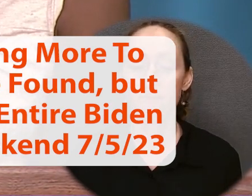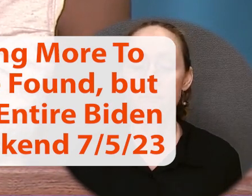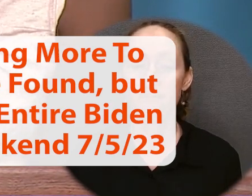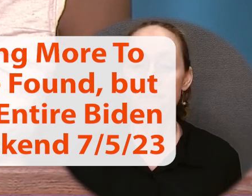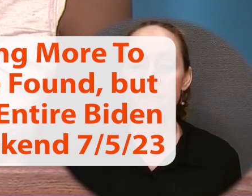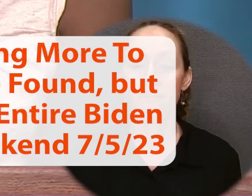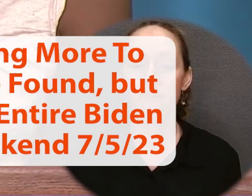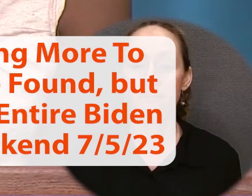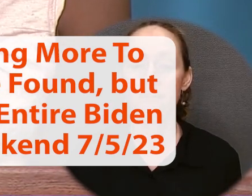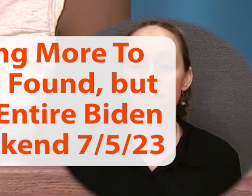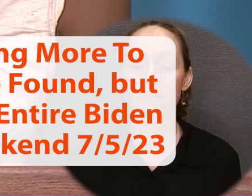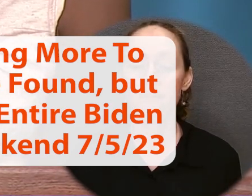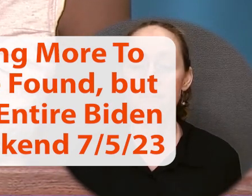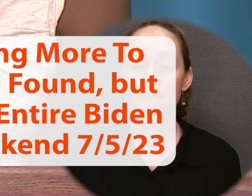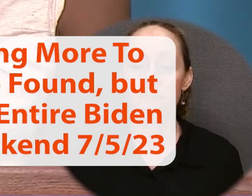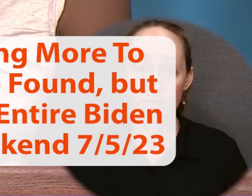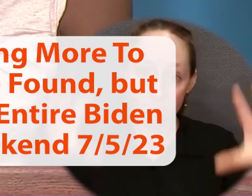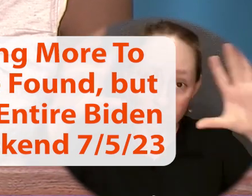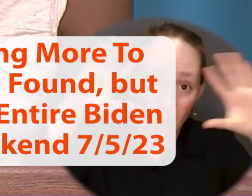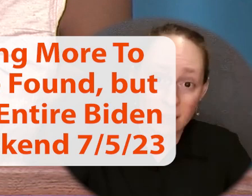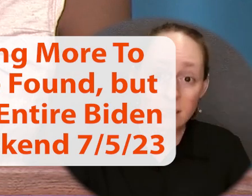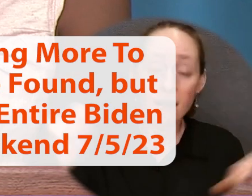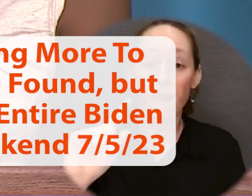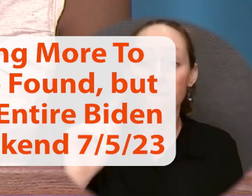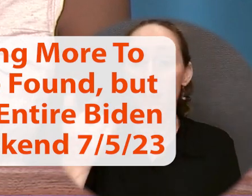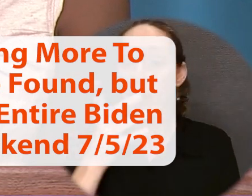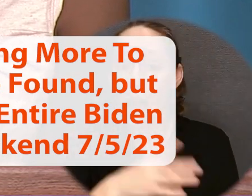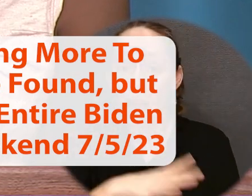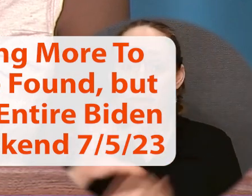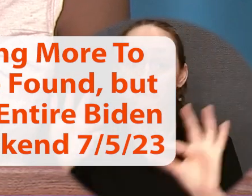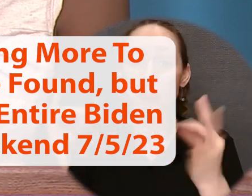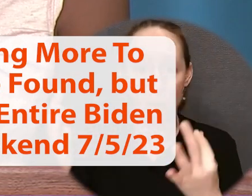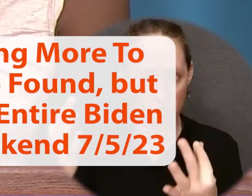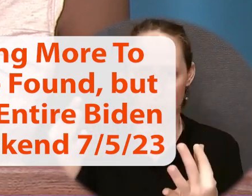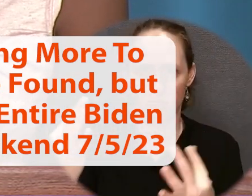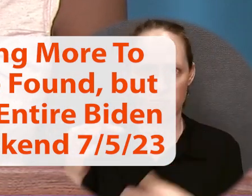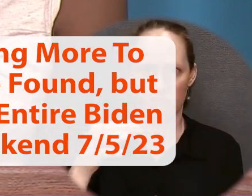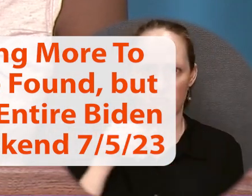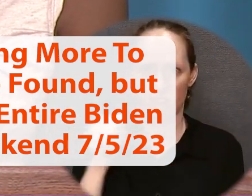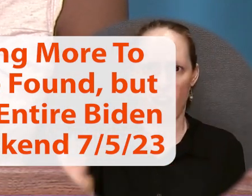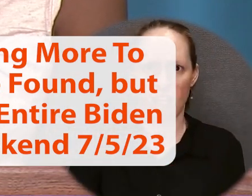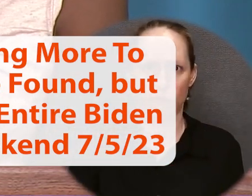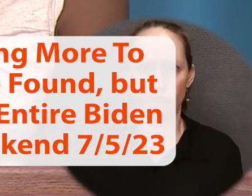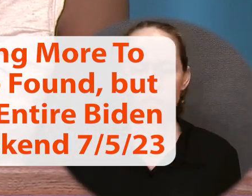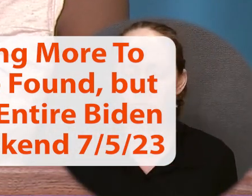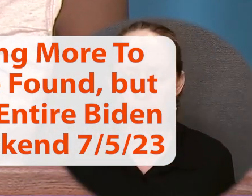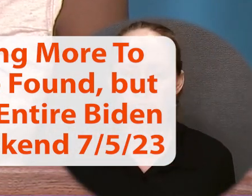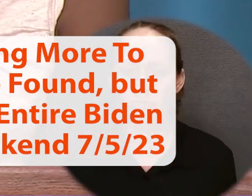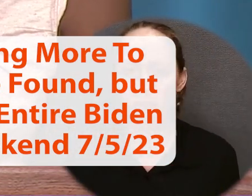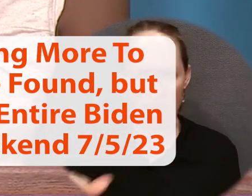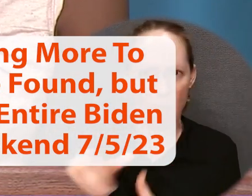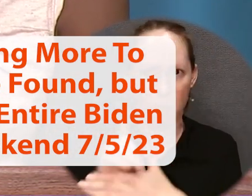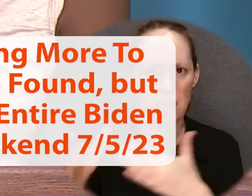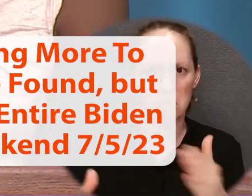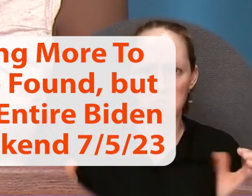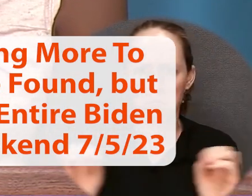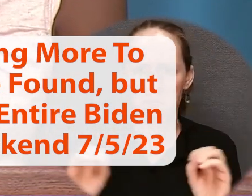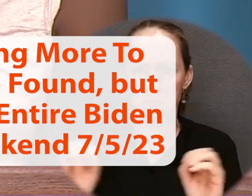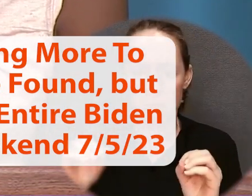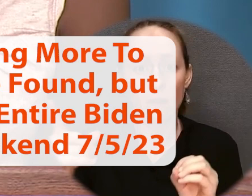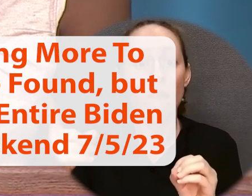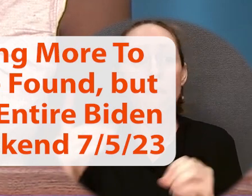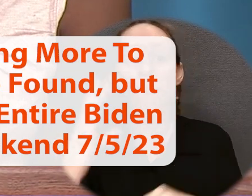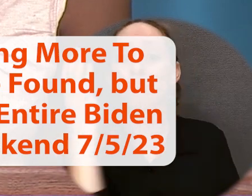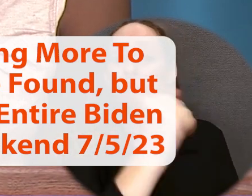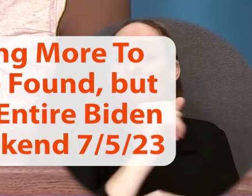the president and the first lady and their family were not here this weekend, as you all reported on this, and as you also know that